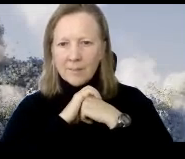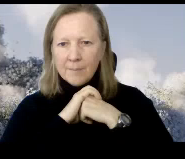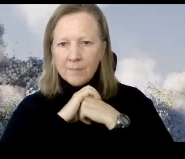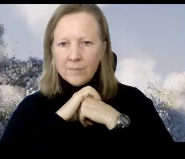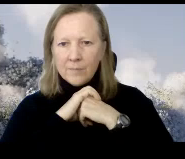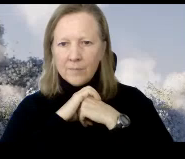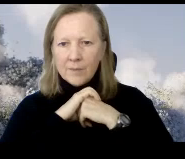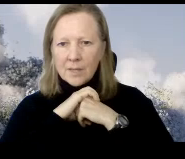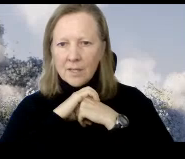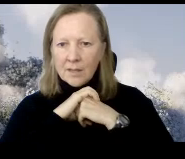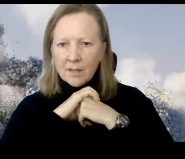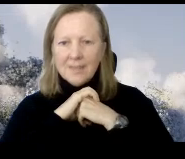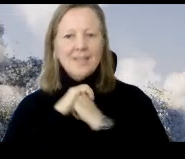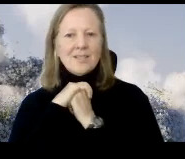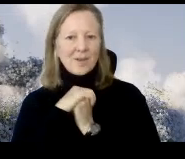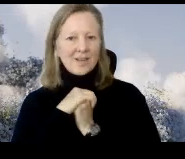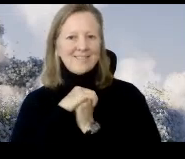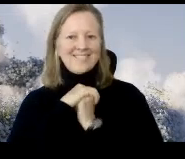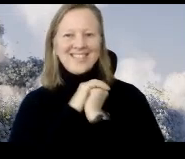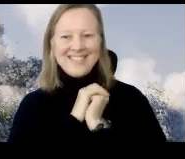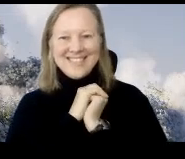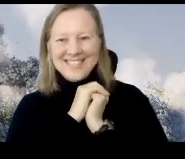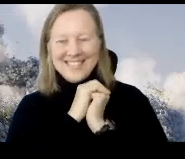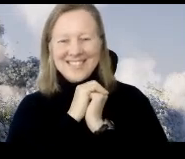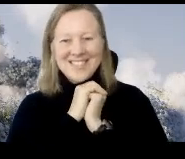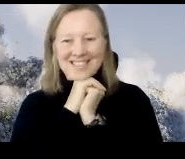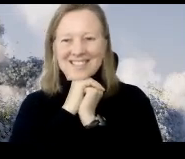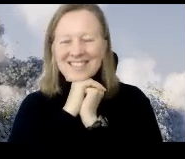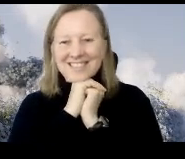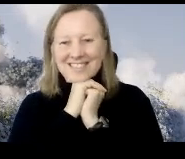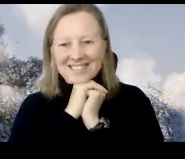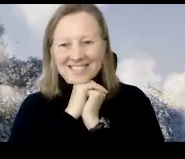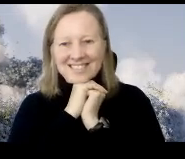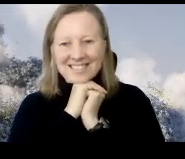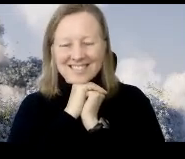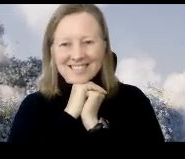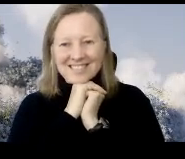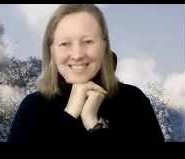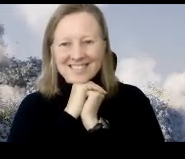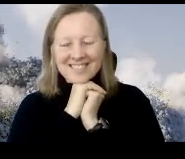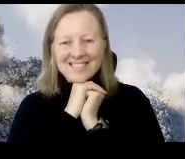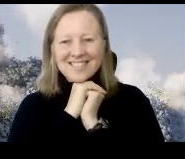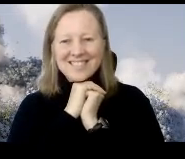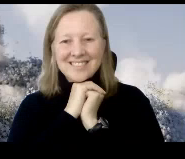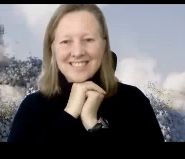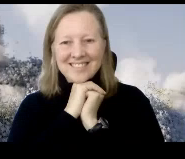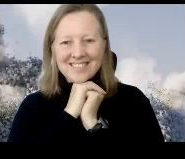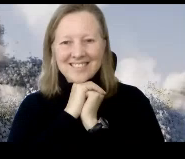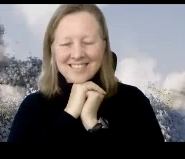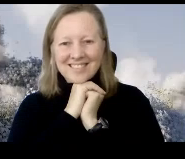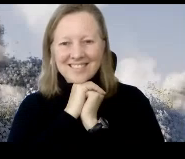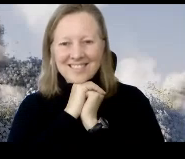assessment. I'm thinking that. Yes. Okay, great. Yes. Okay. You can All right, contact your career coach or the front desk.